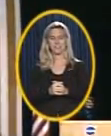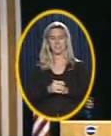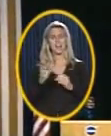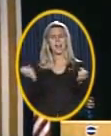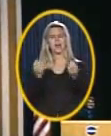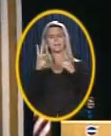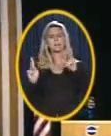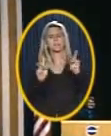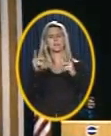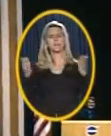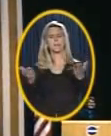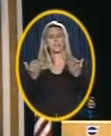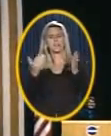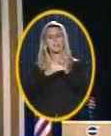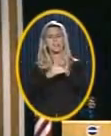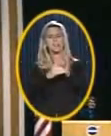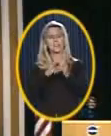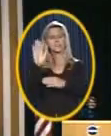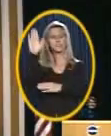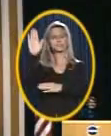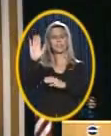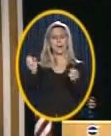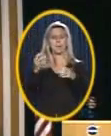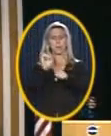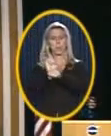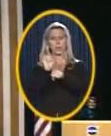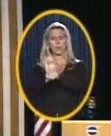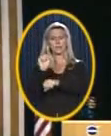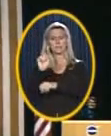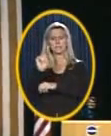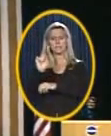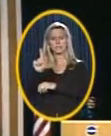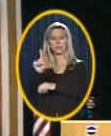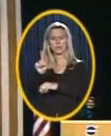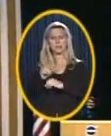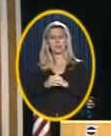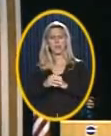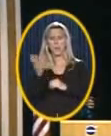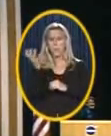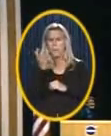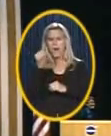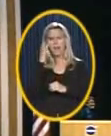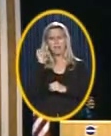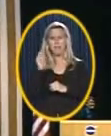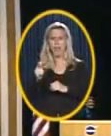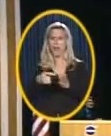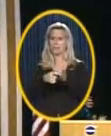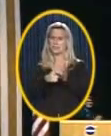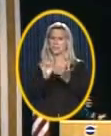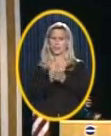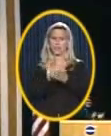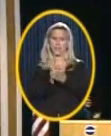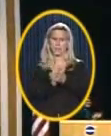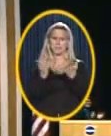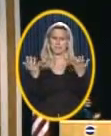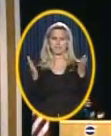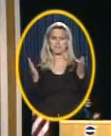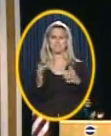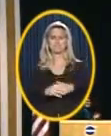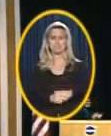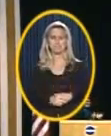How many people in here, again, for a show of hands, worked on STS-1? Wow. I think they all deserve a hand.